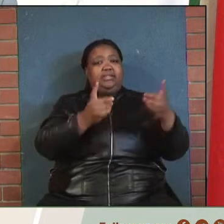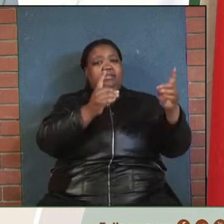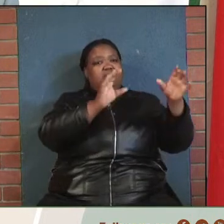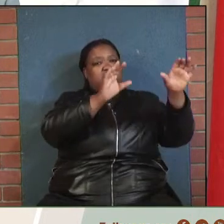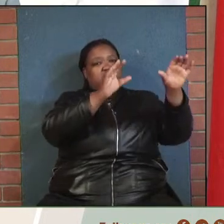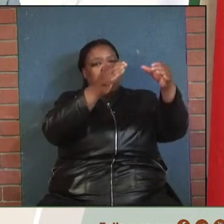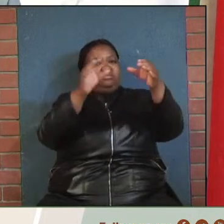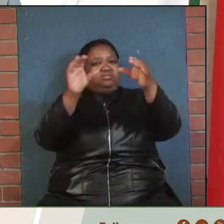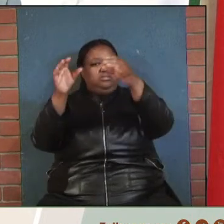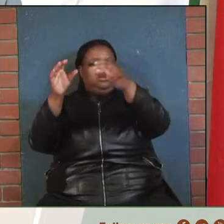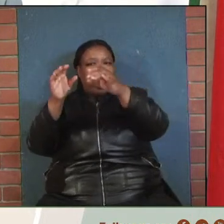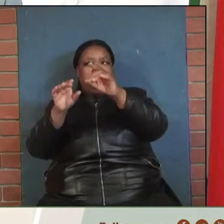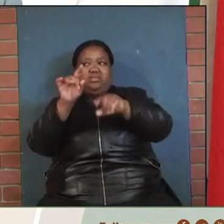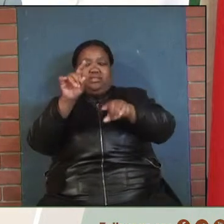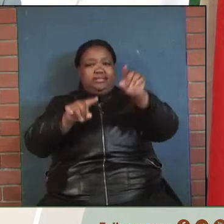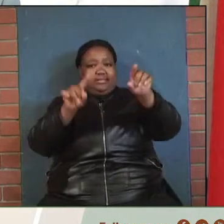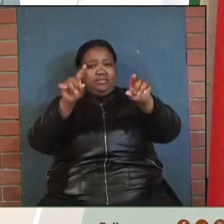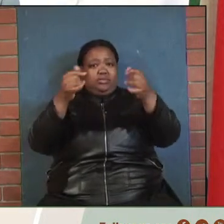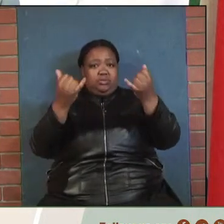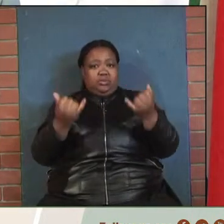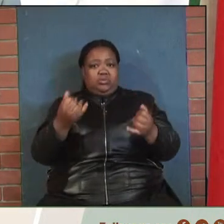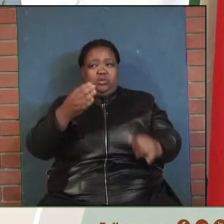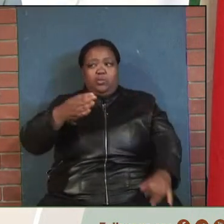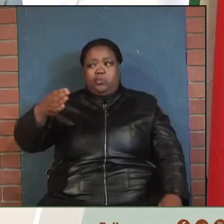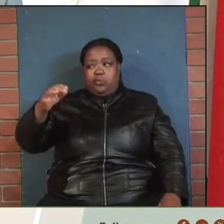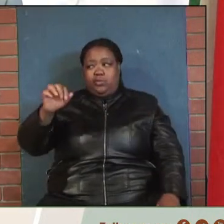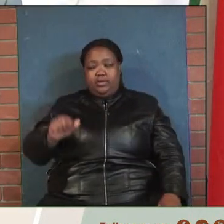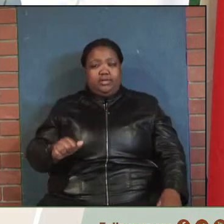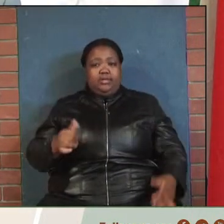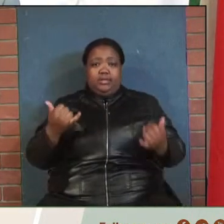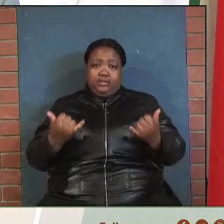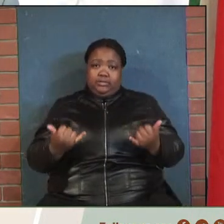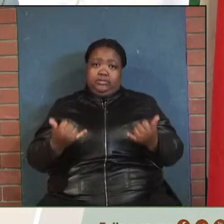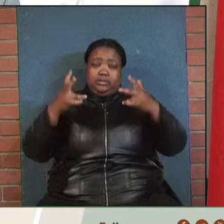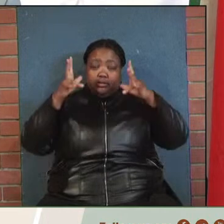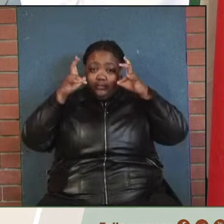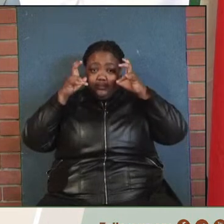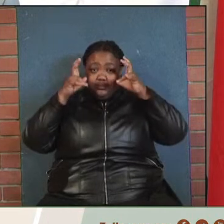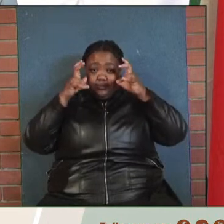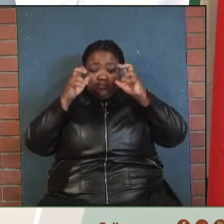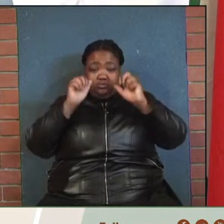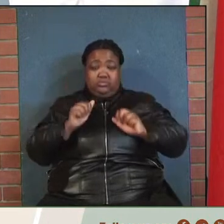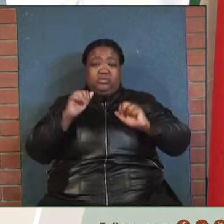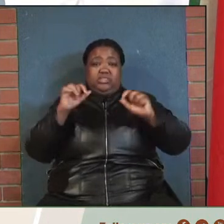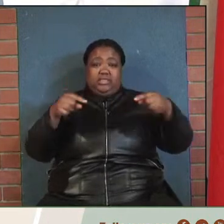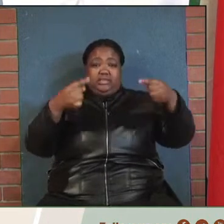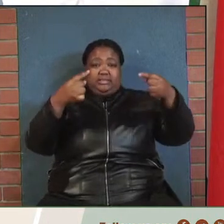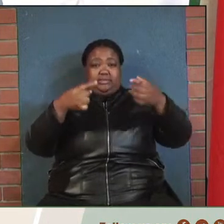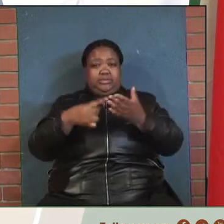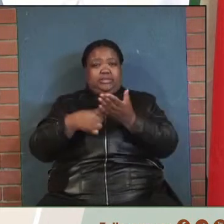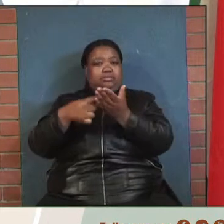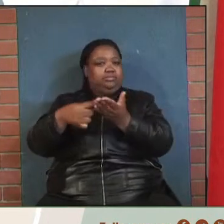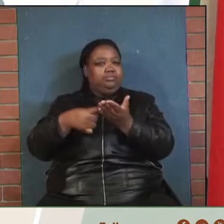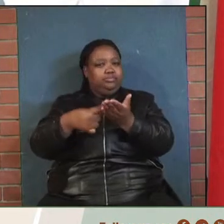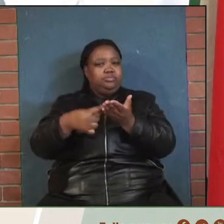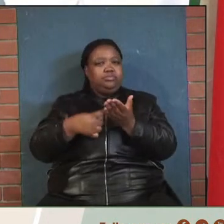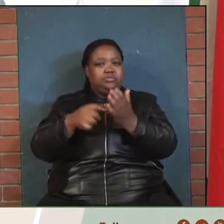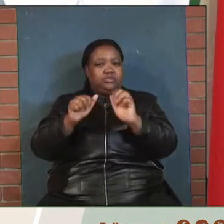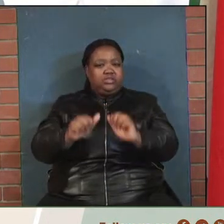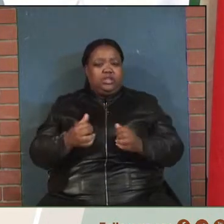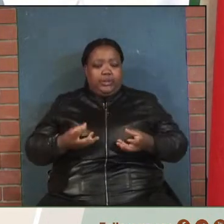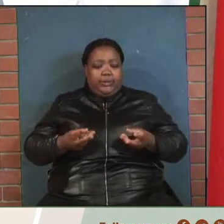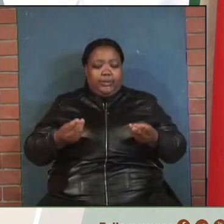institutions present today to listen carefully to the debates and possible